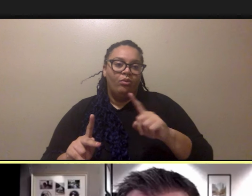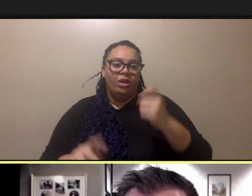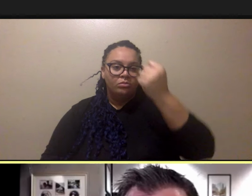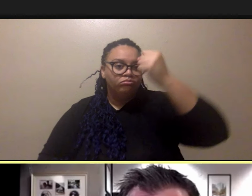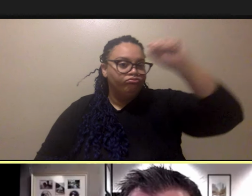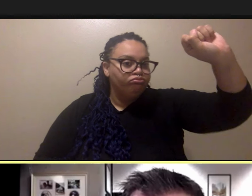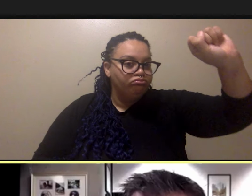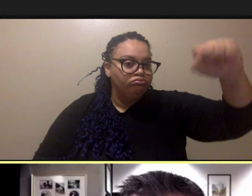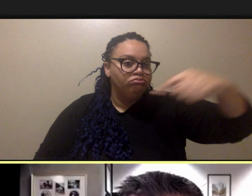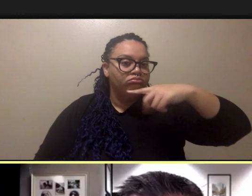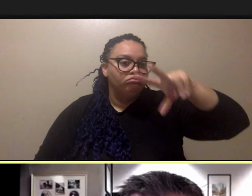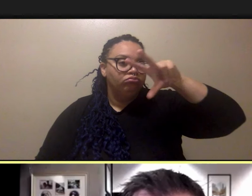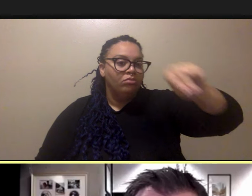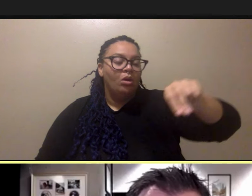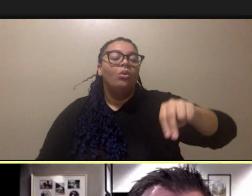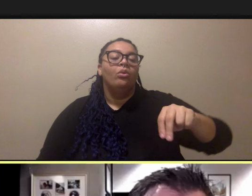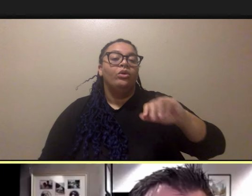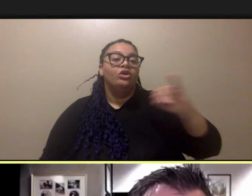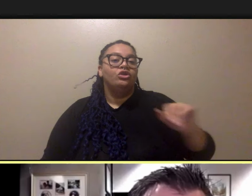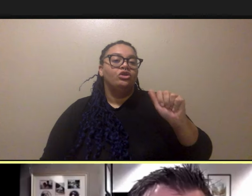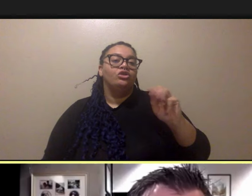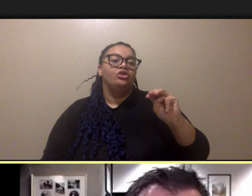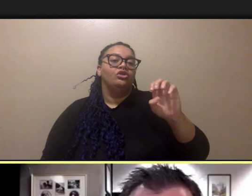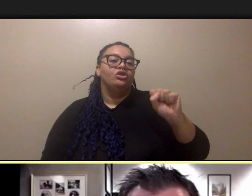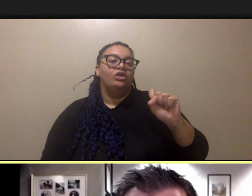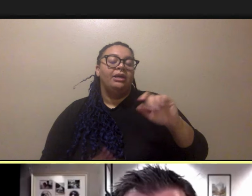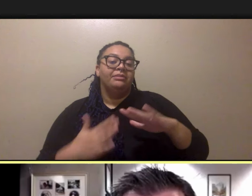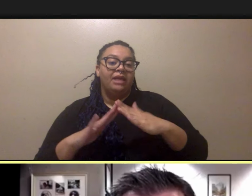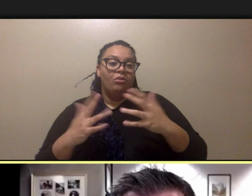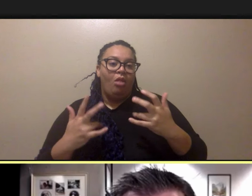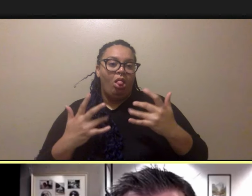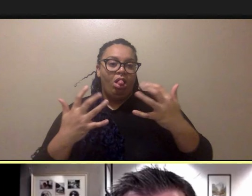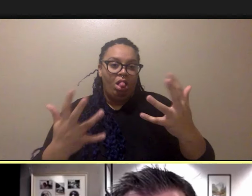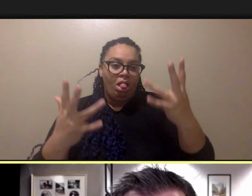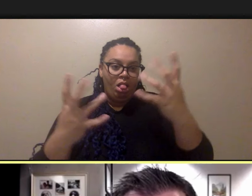class, burned Jamestown to the ground, and killed